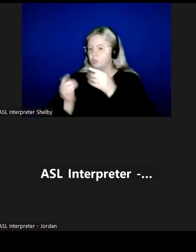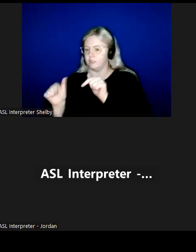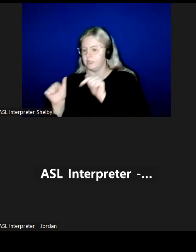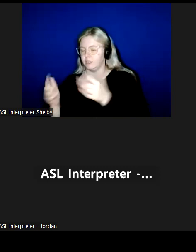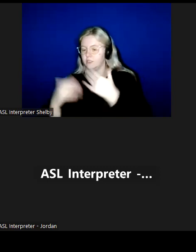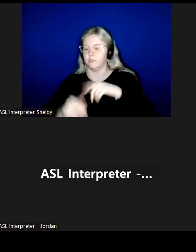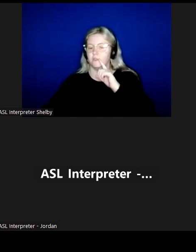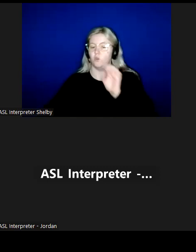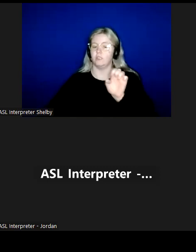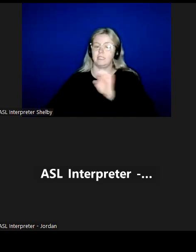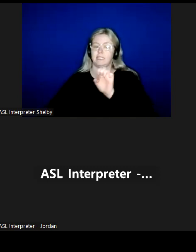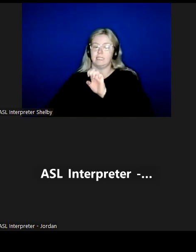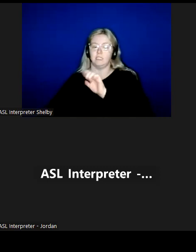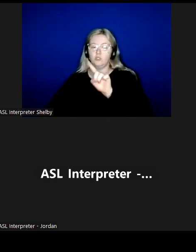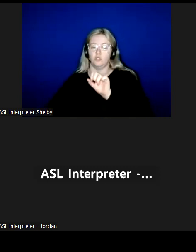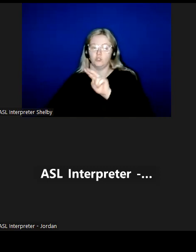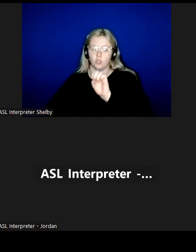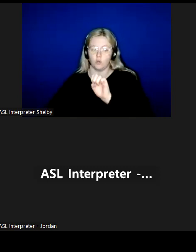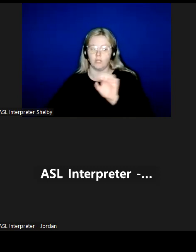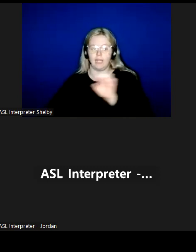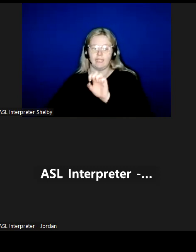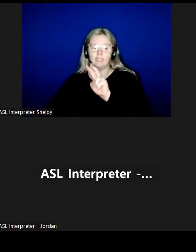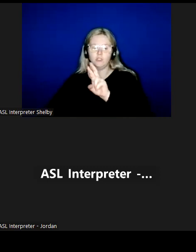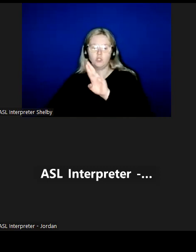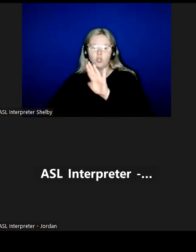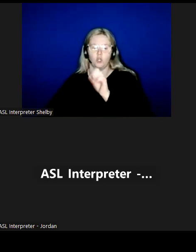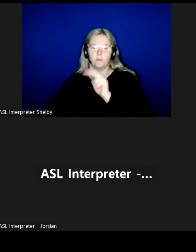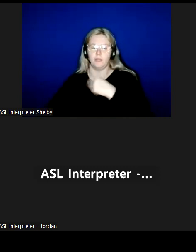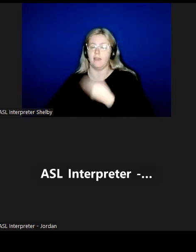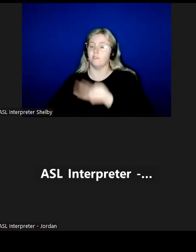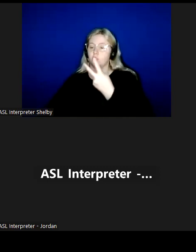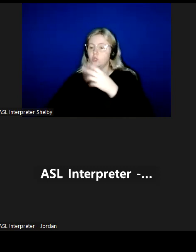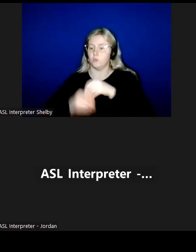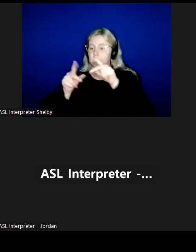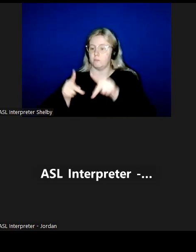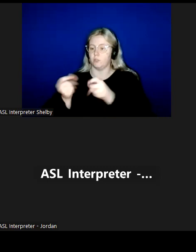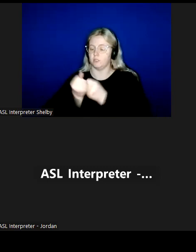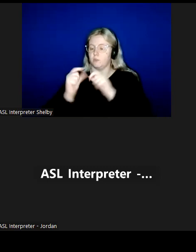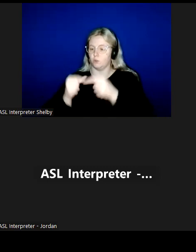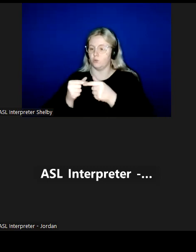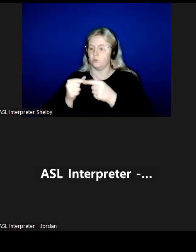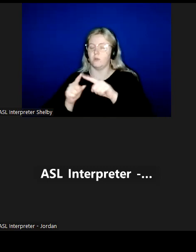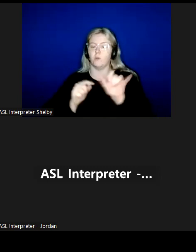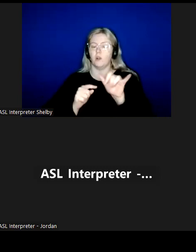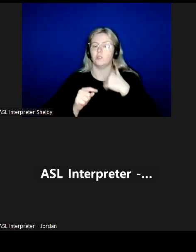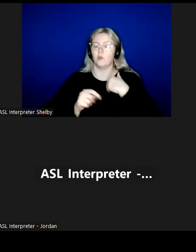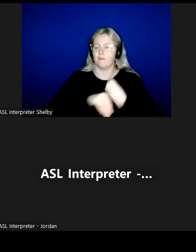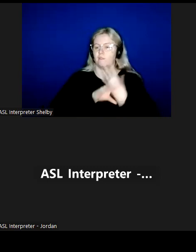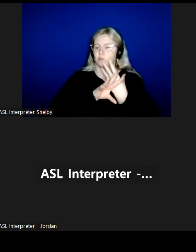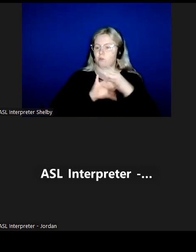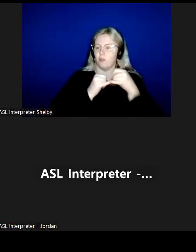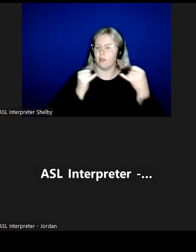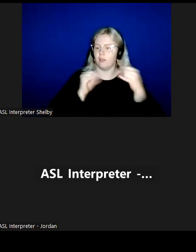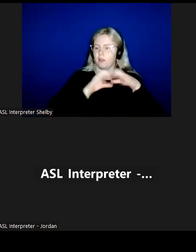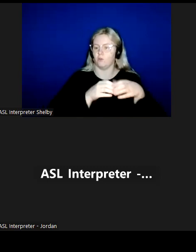Eastern Urban has 2 in-person support groups, and we also offer a virtual support group.